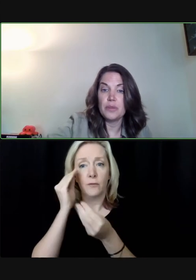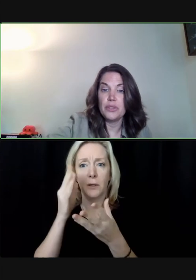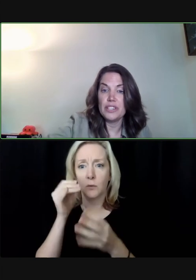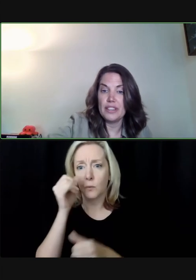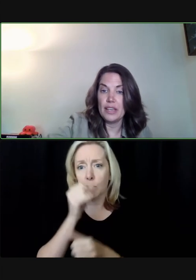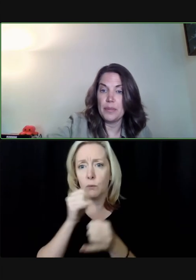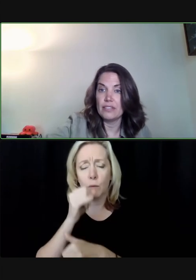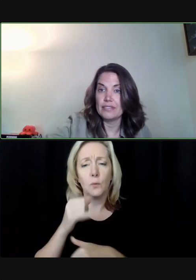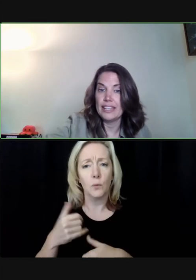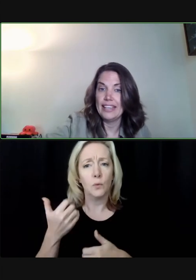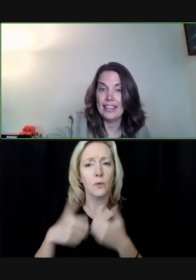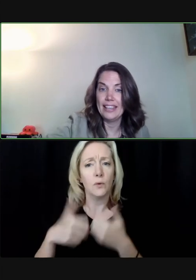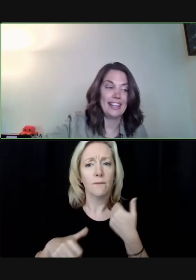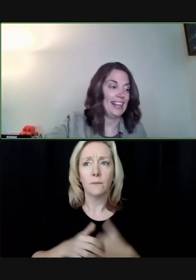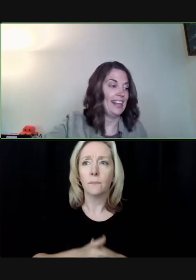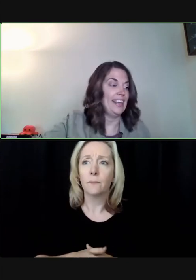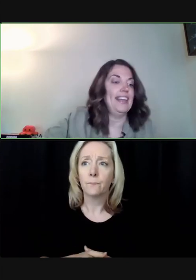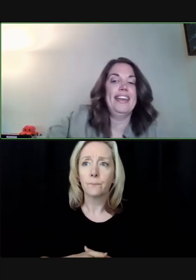So just something to think about.